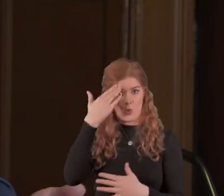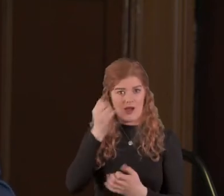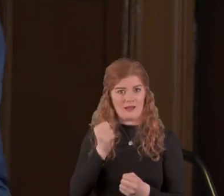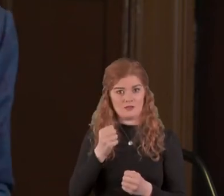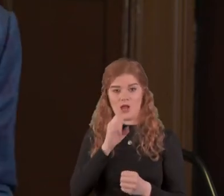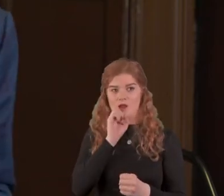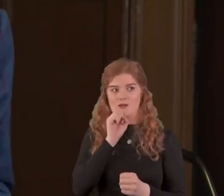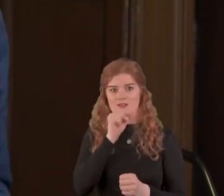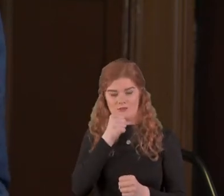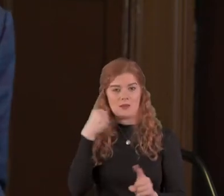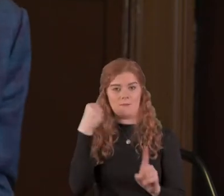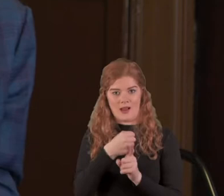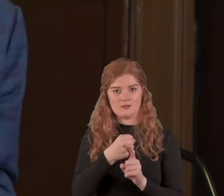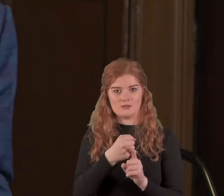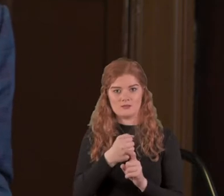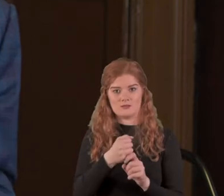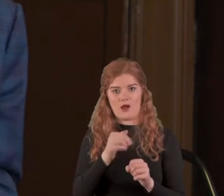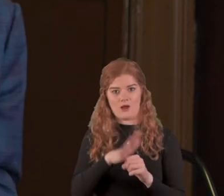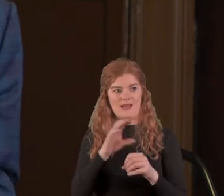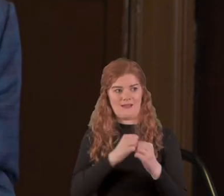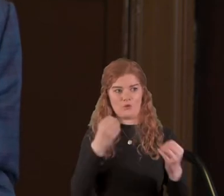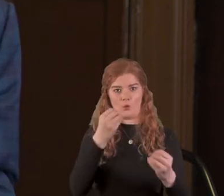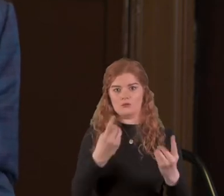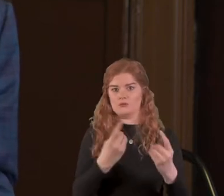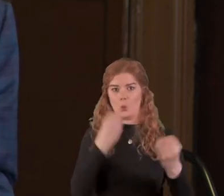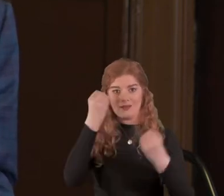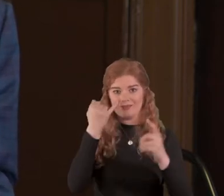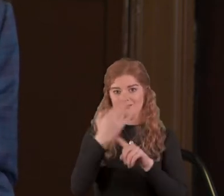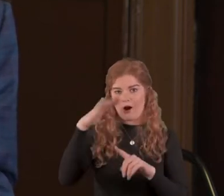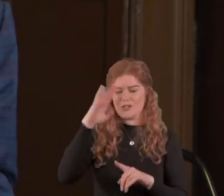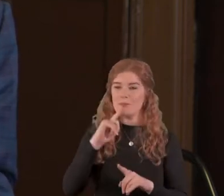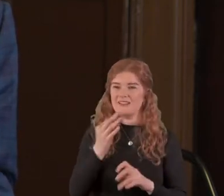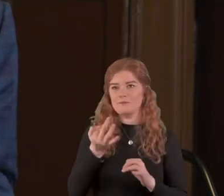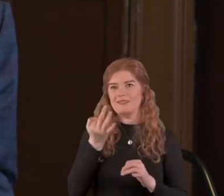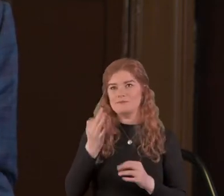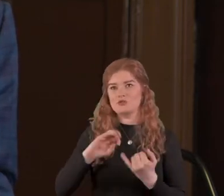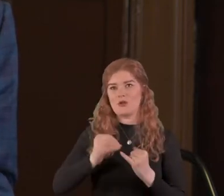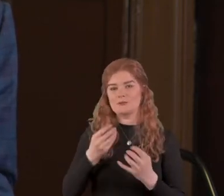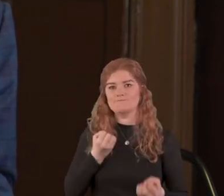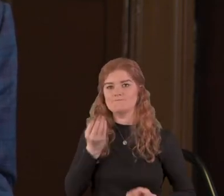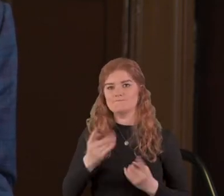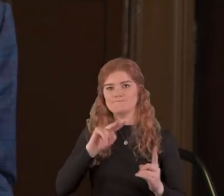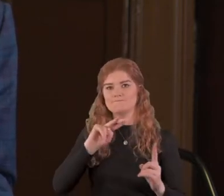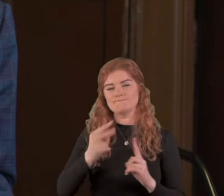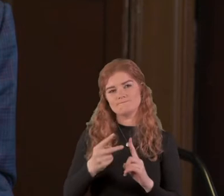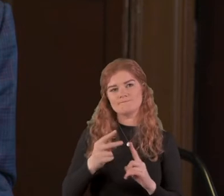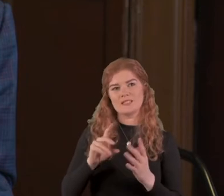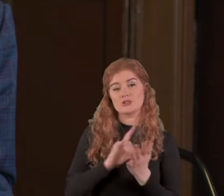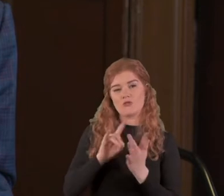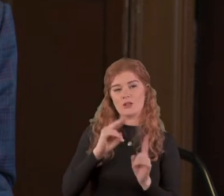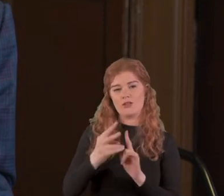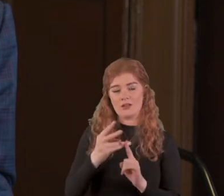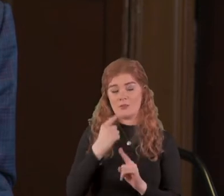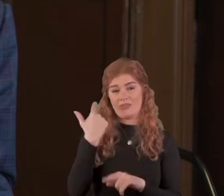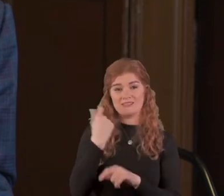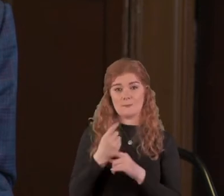moderate opinion in Ireland. However, I mean, to try and be historical about this, you know, human life was pretty cheap at